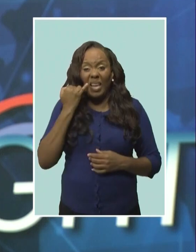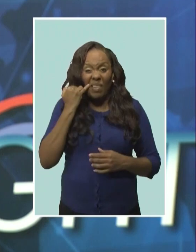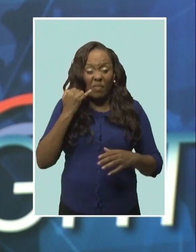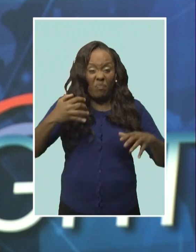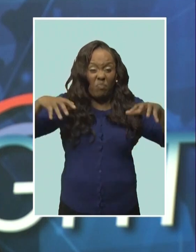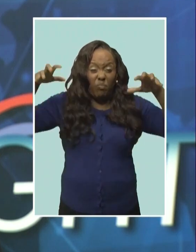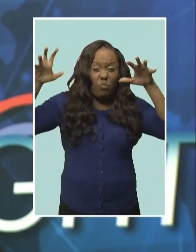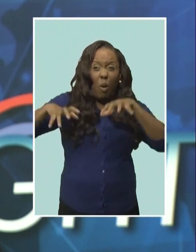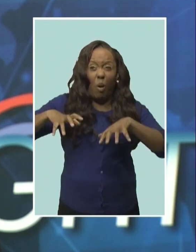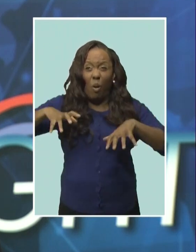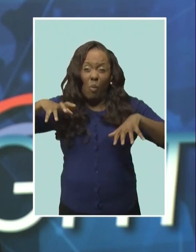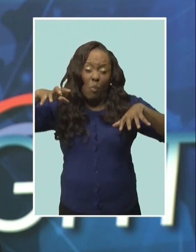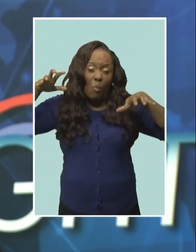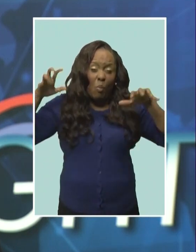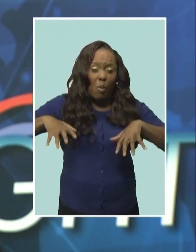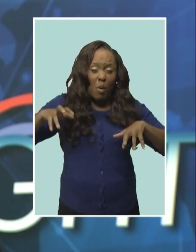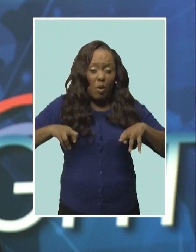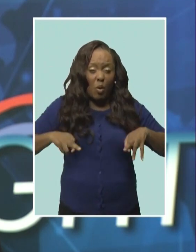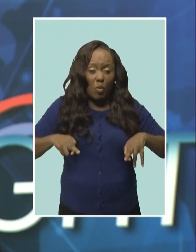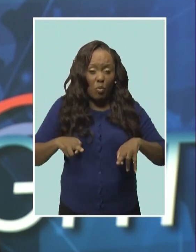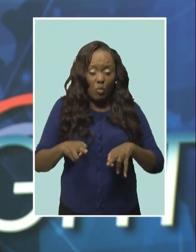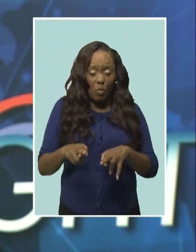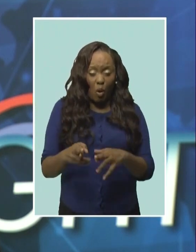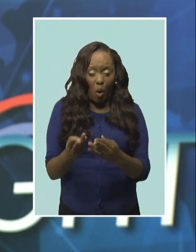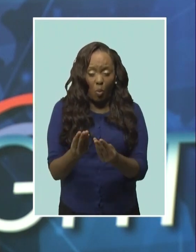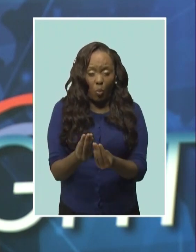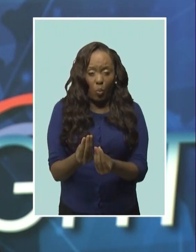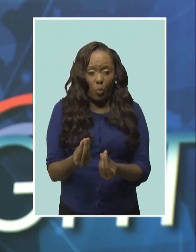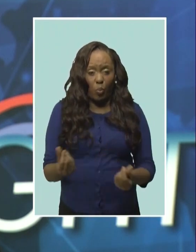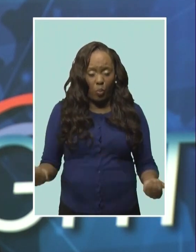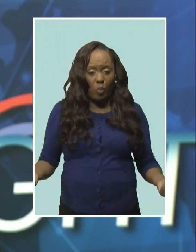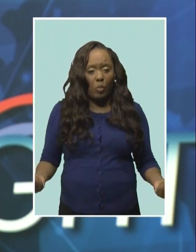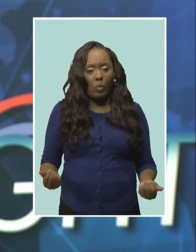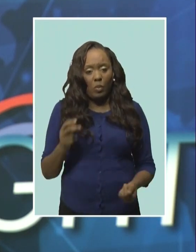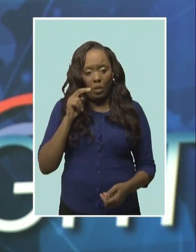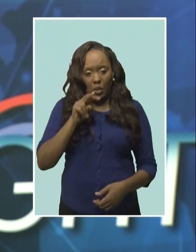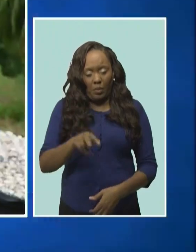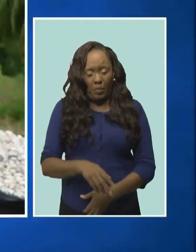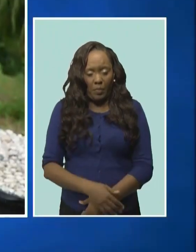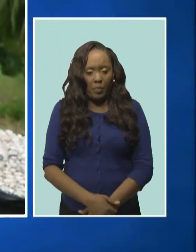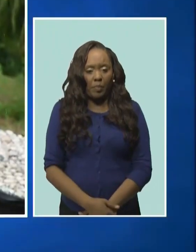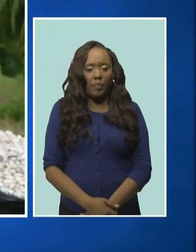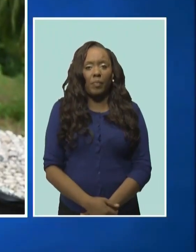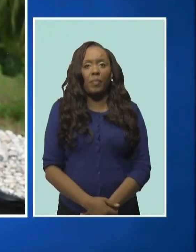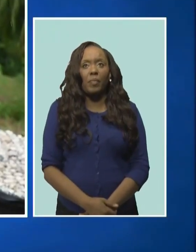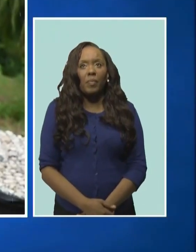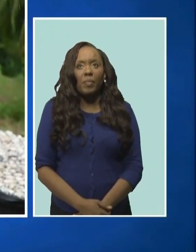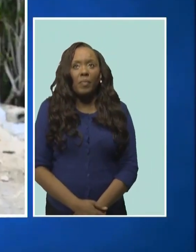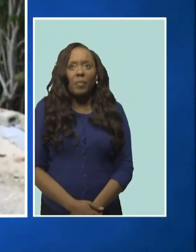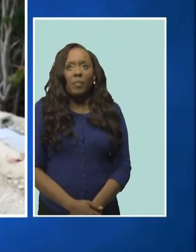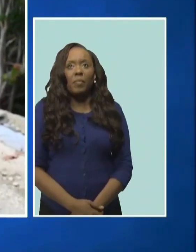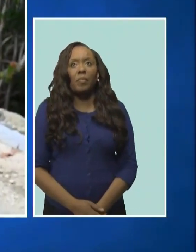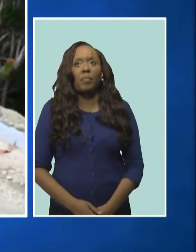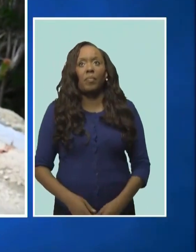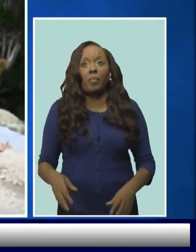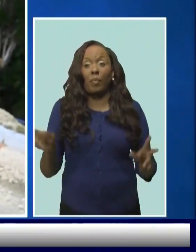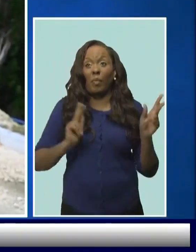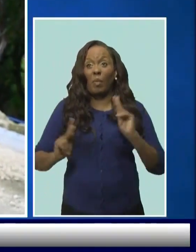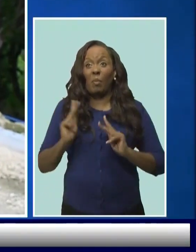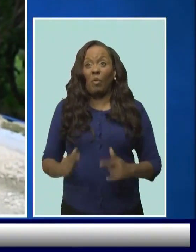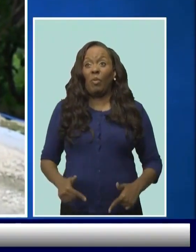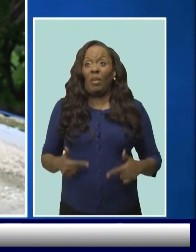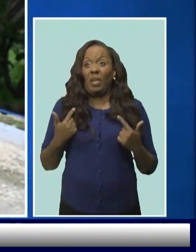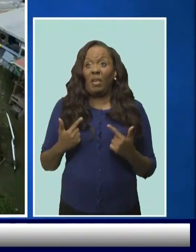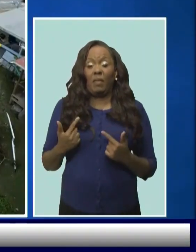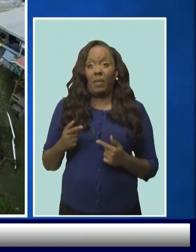the entire road will wash away. Crystal Hoyt has more. Residents of King Street St. Andrew want the